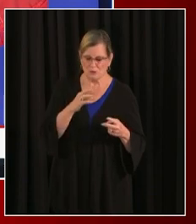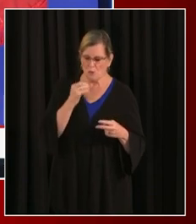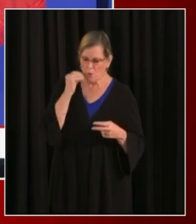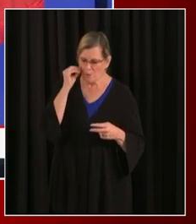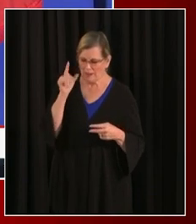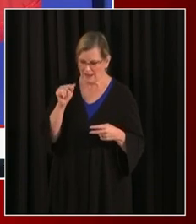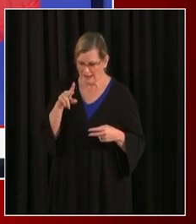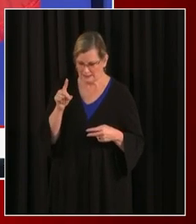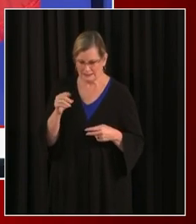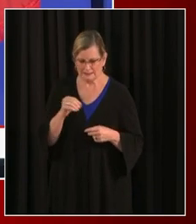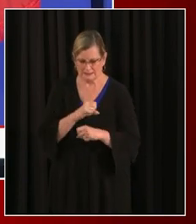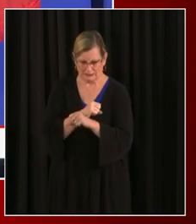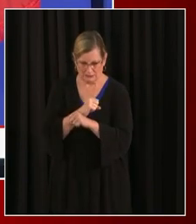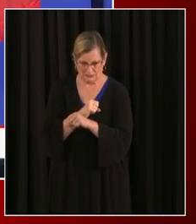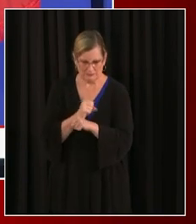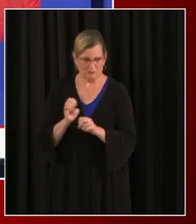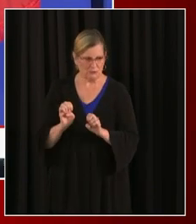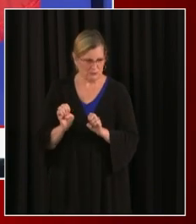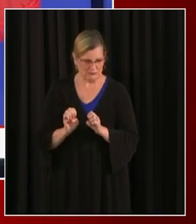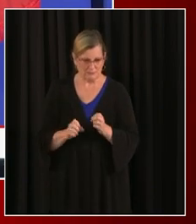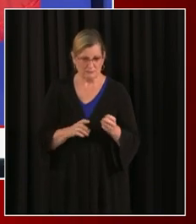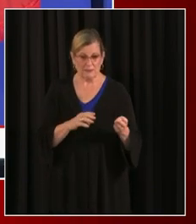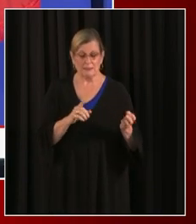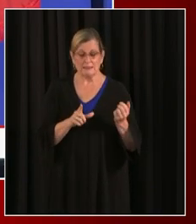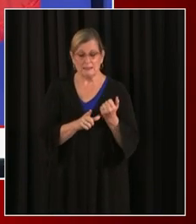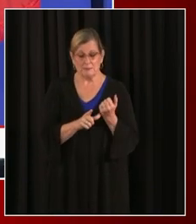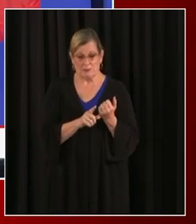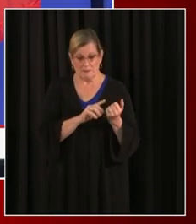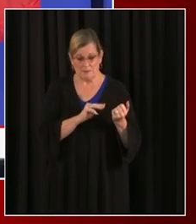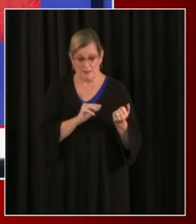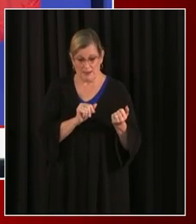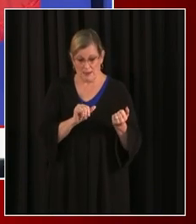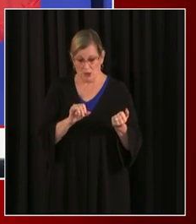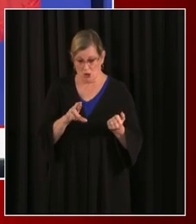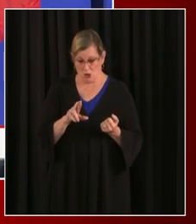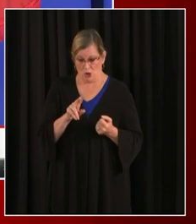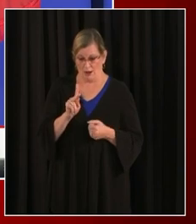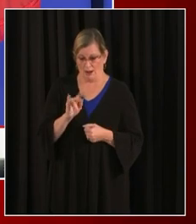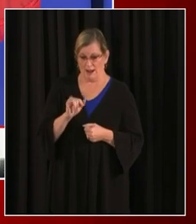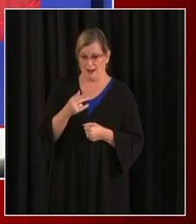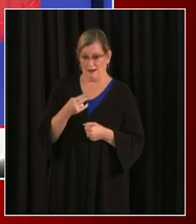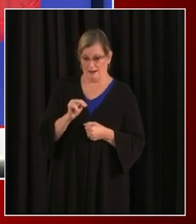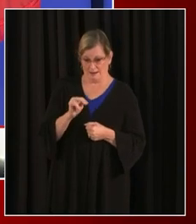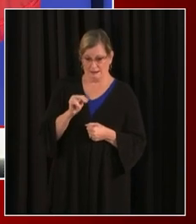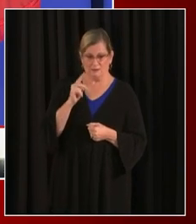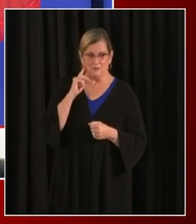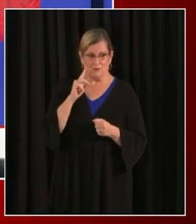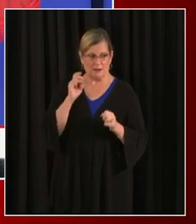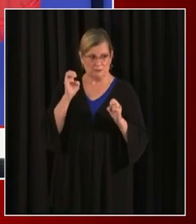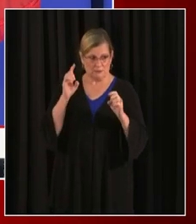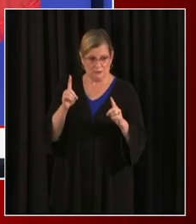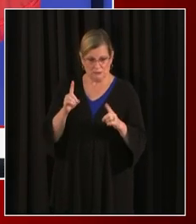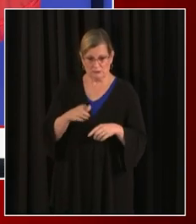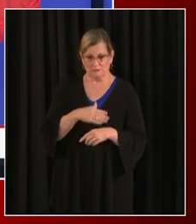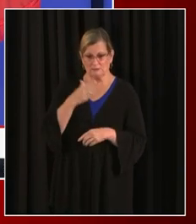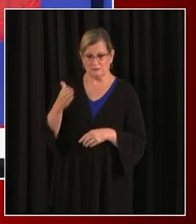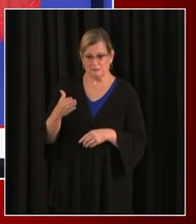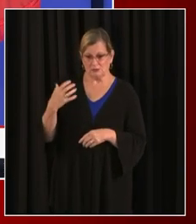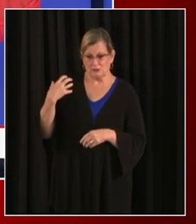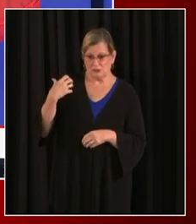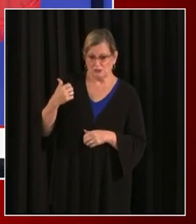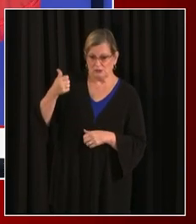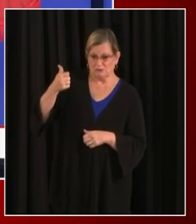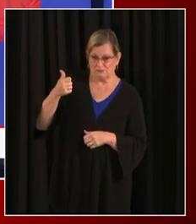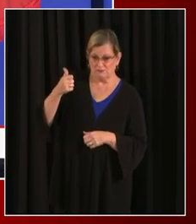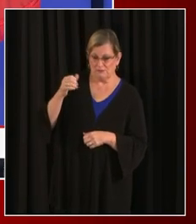Deputy Mayor Paul Kine, who is the district's Deputy Mayor for Education, Chancellor Louis Farabee, who is the Chancellor of District of